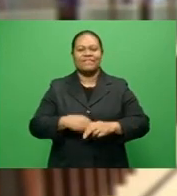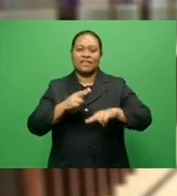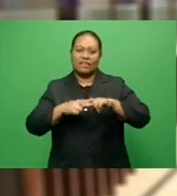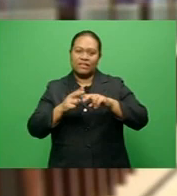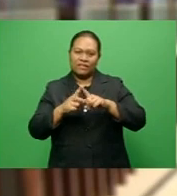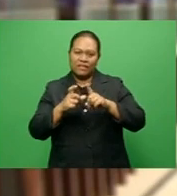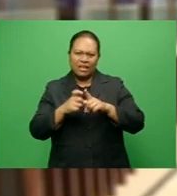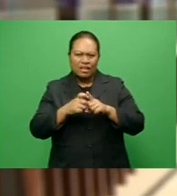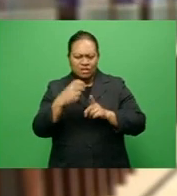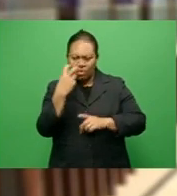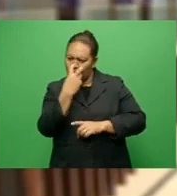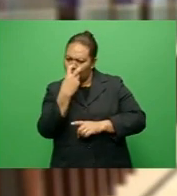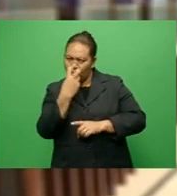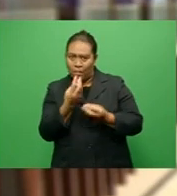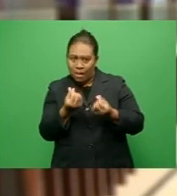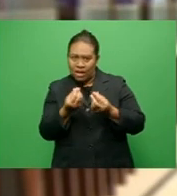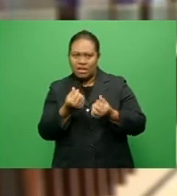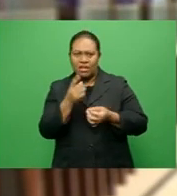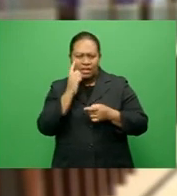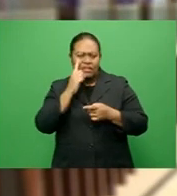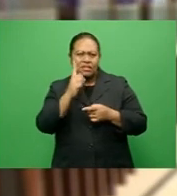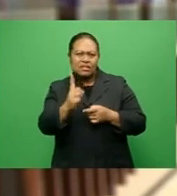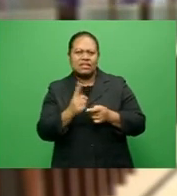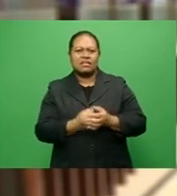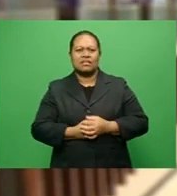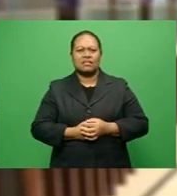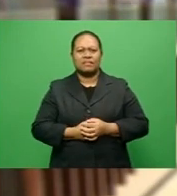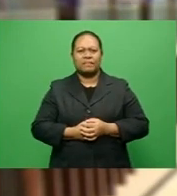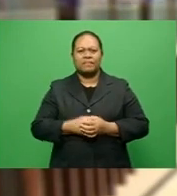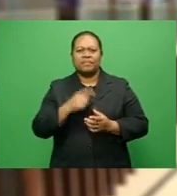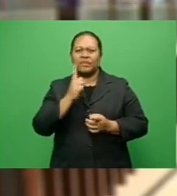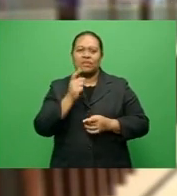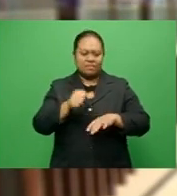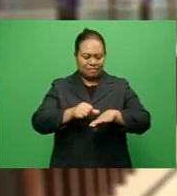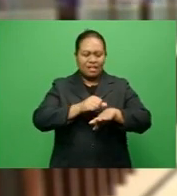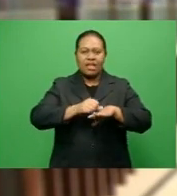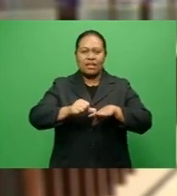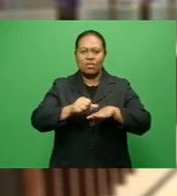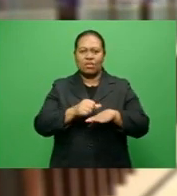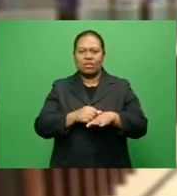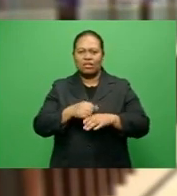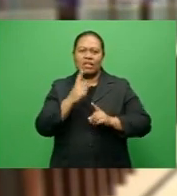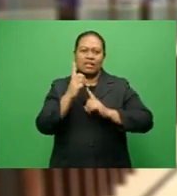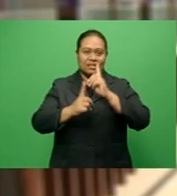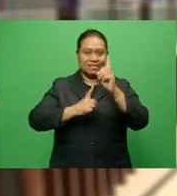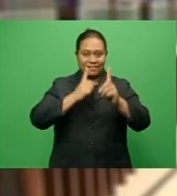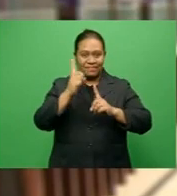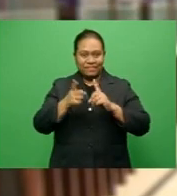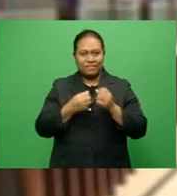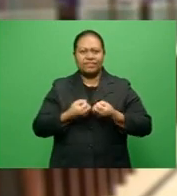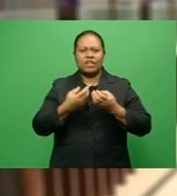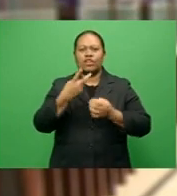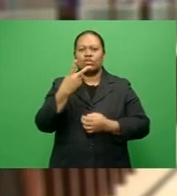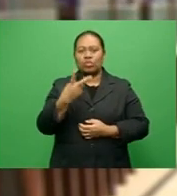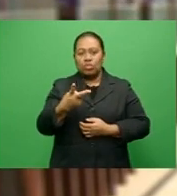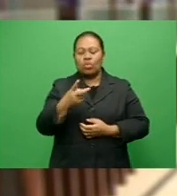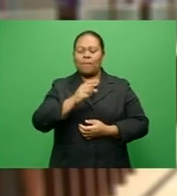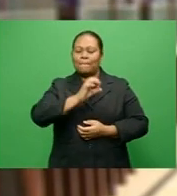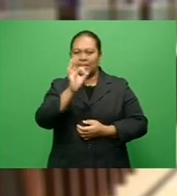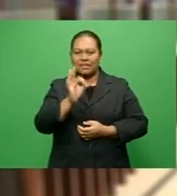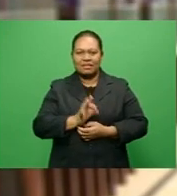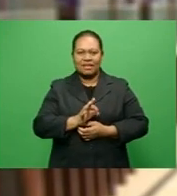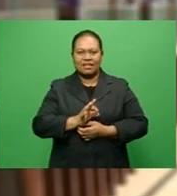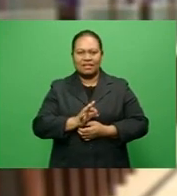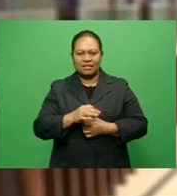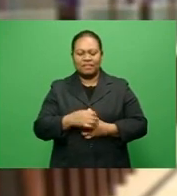new monetary policy strategy, unveiled at the start of an annual central banking conference, pledges to aim for 2%